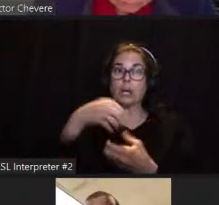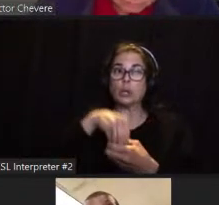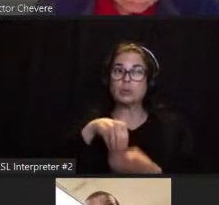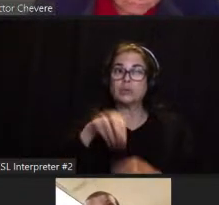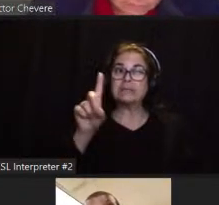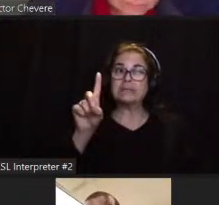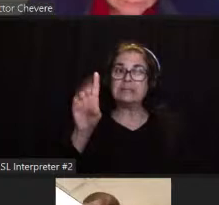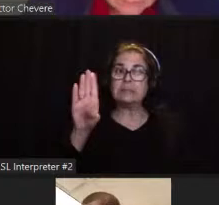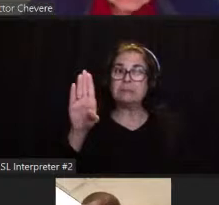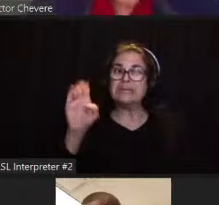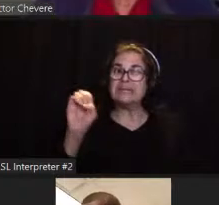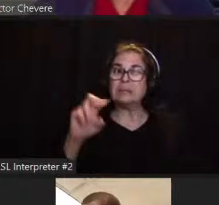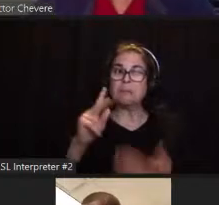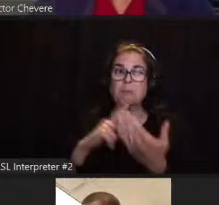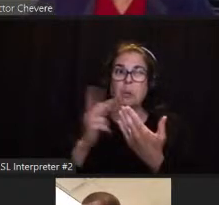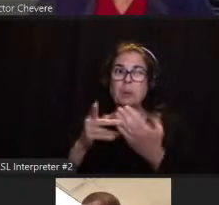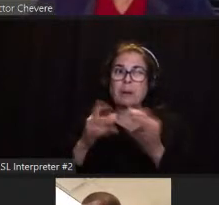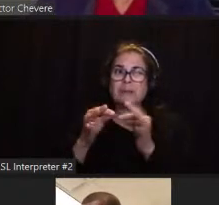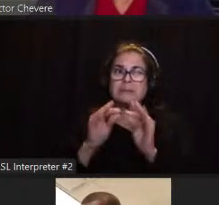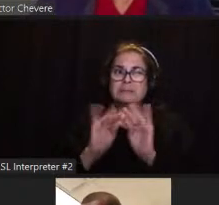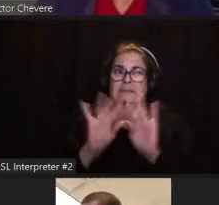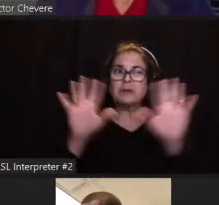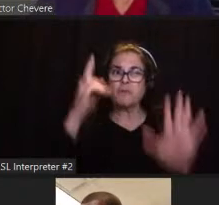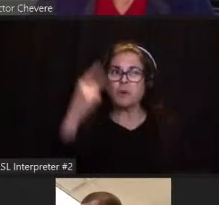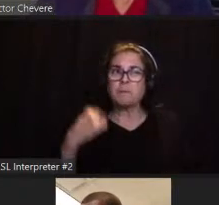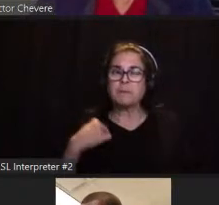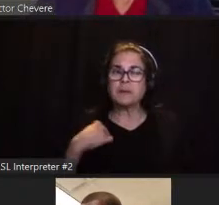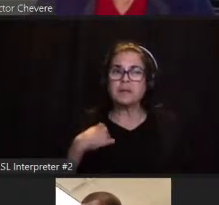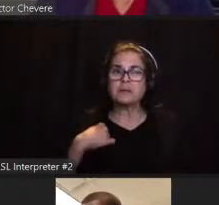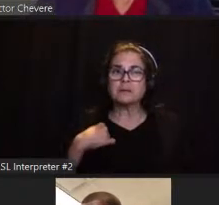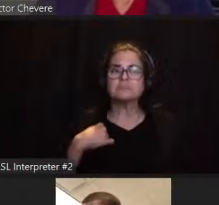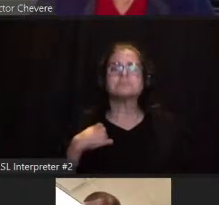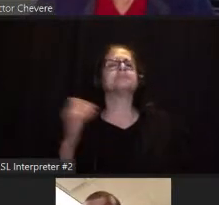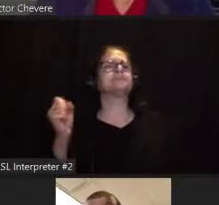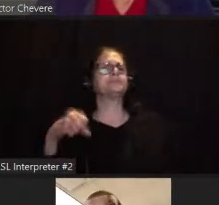explain that a little bit? Clarify that for me. Yes, of course.